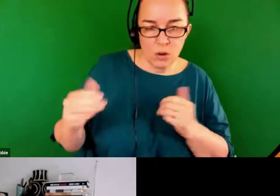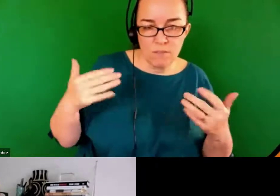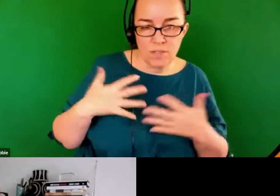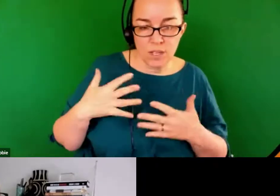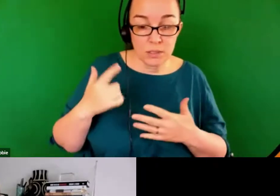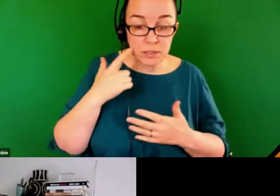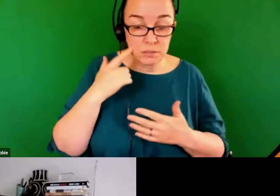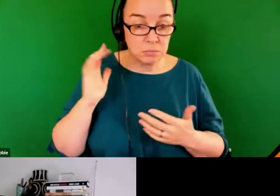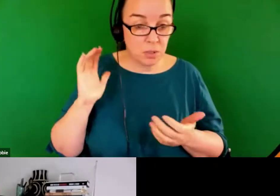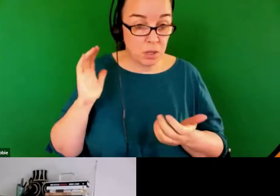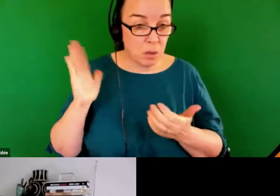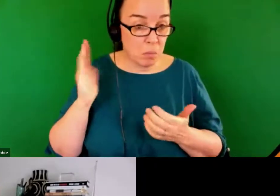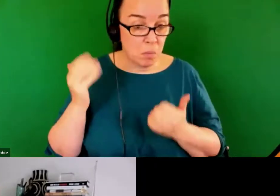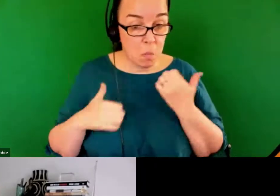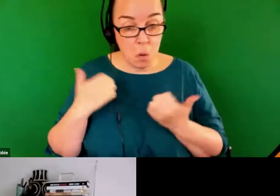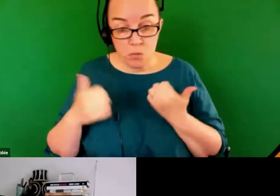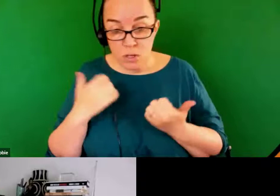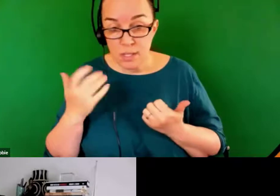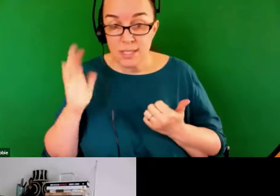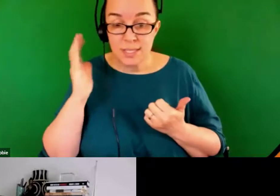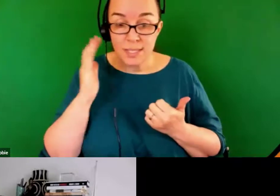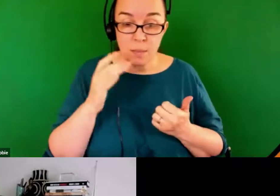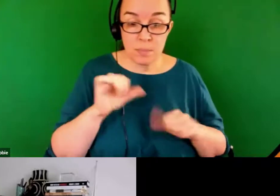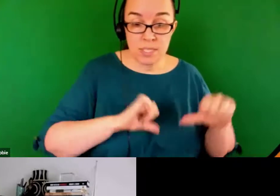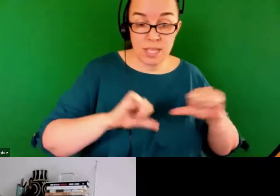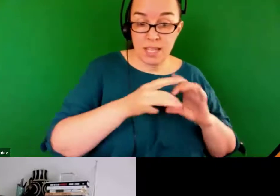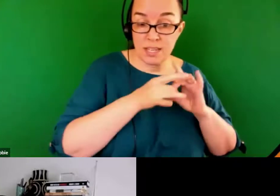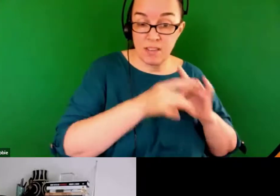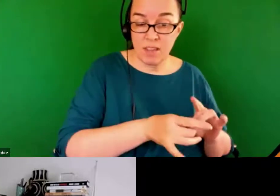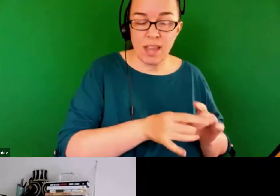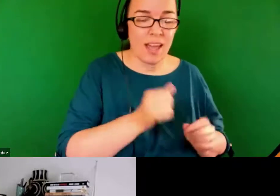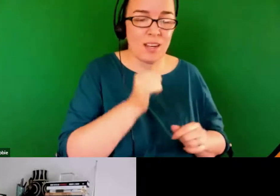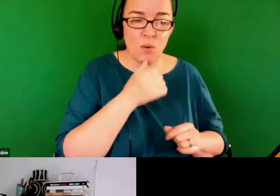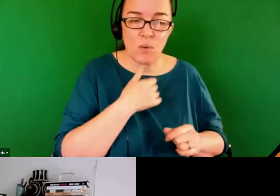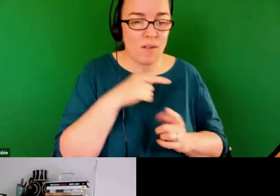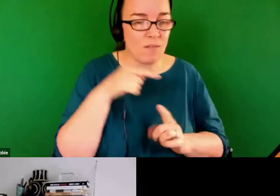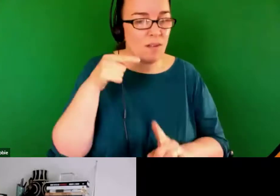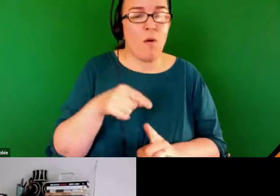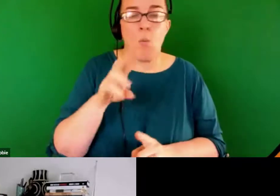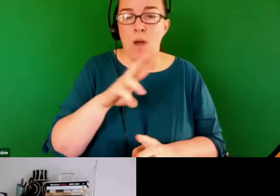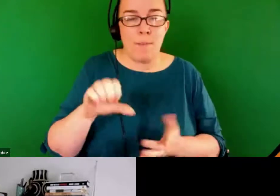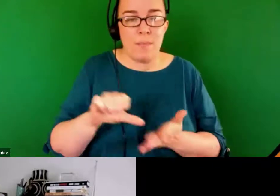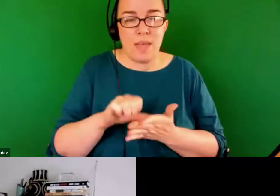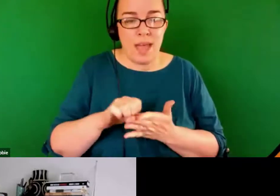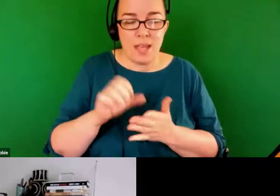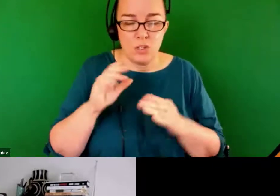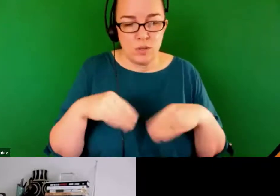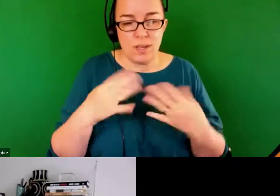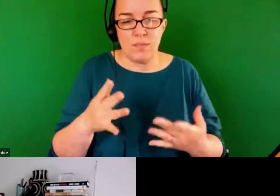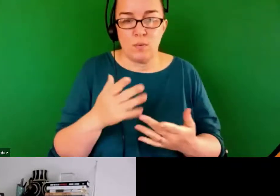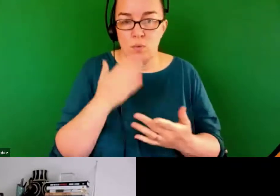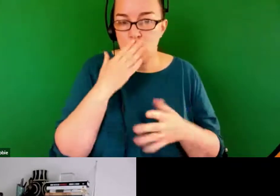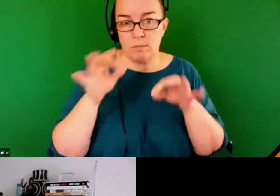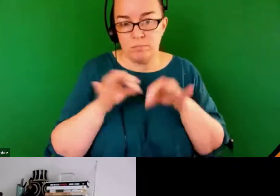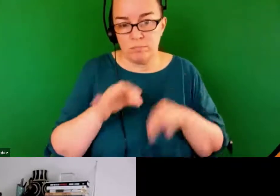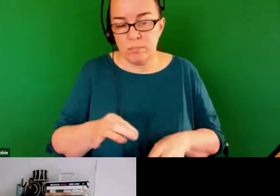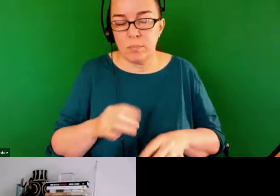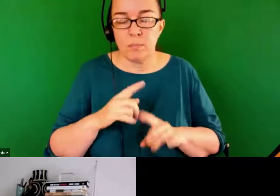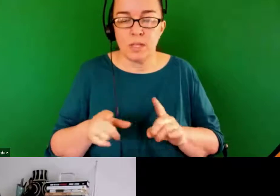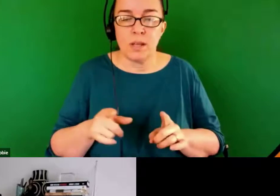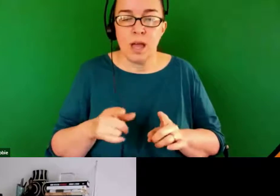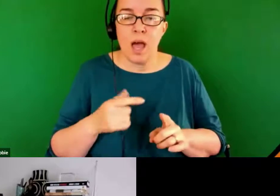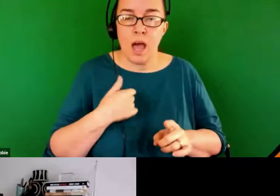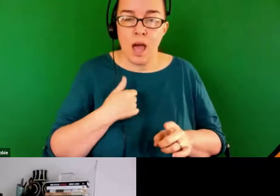sound scientific? I don't necessarily have websites that do a good job of doing this, but I would go through, personally, I'm